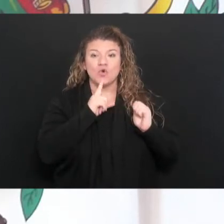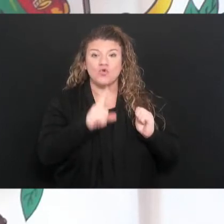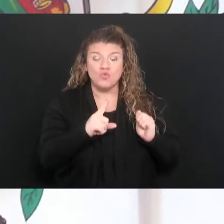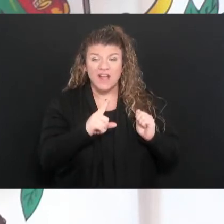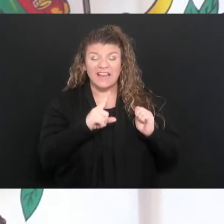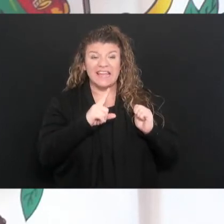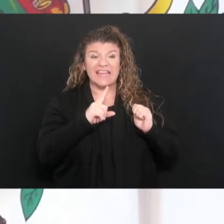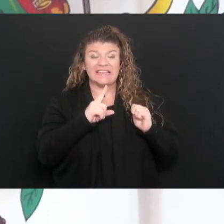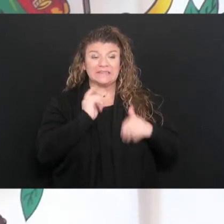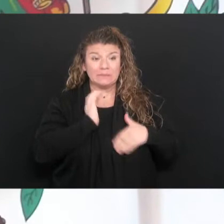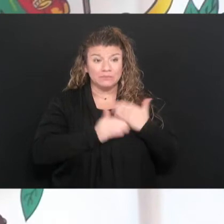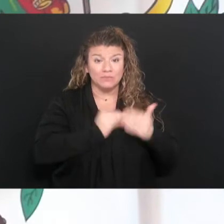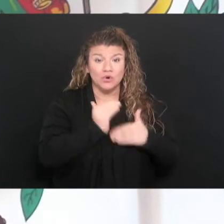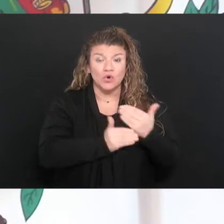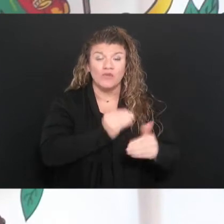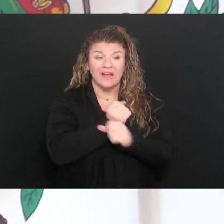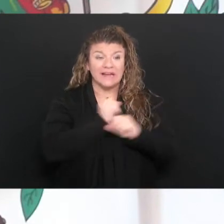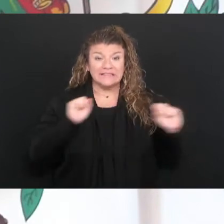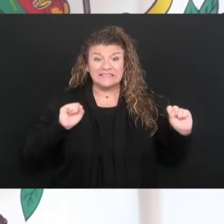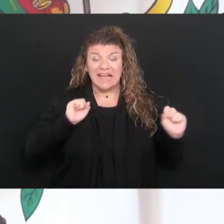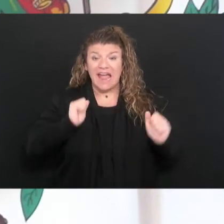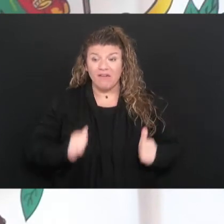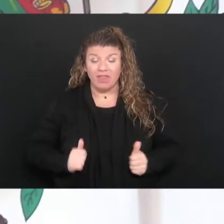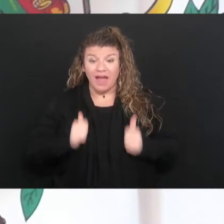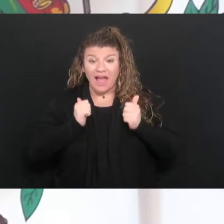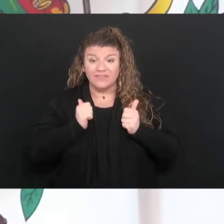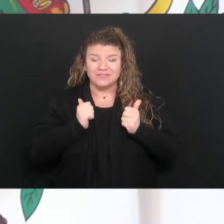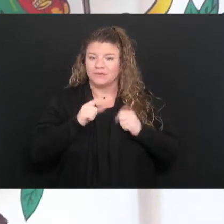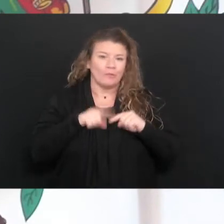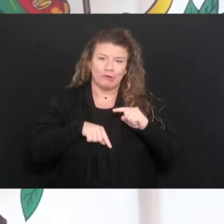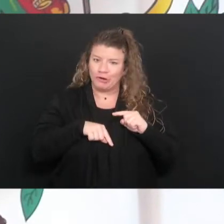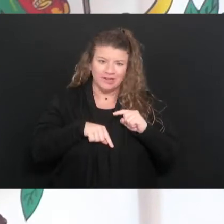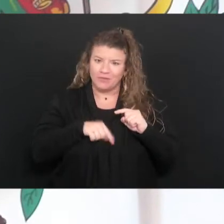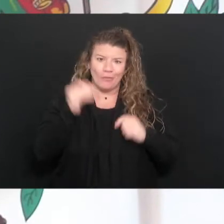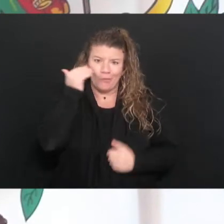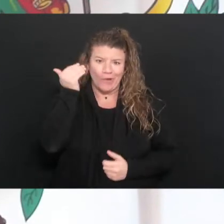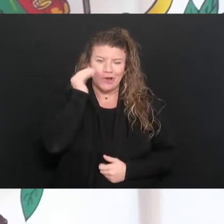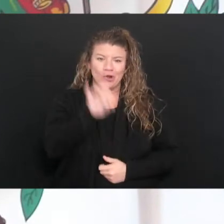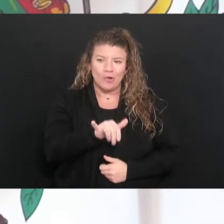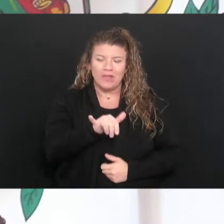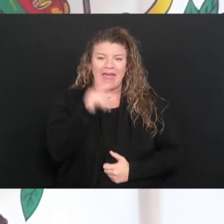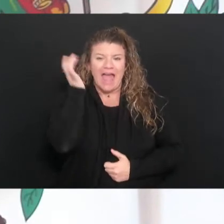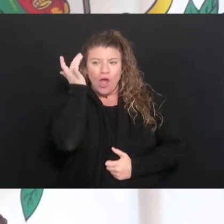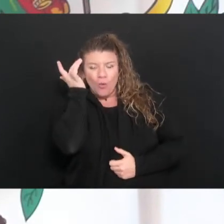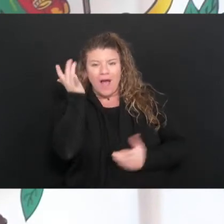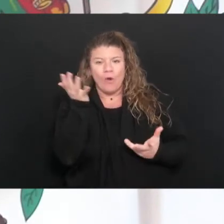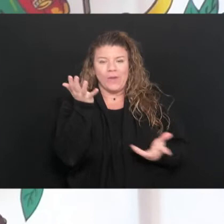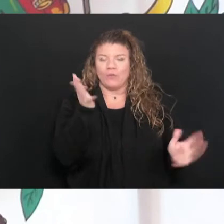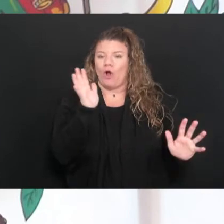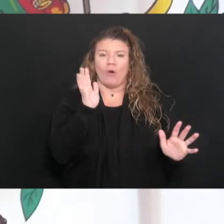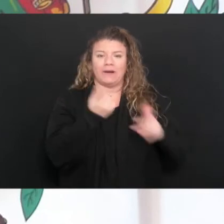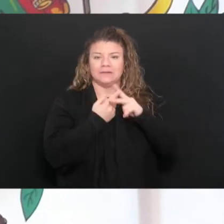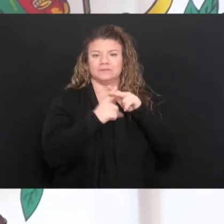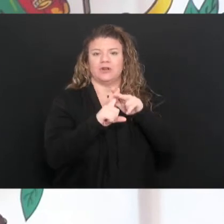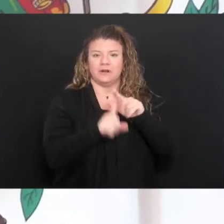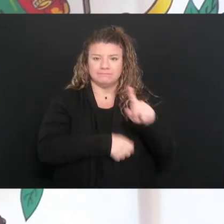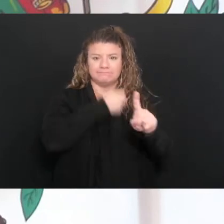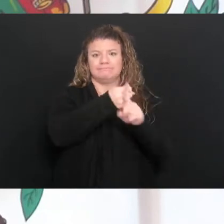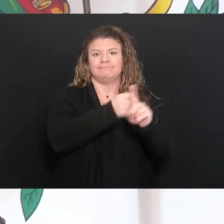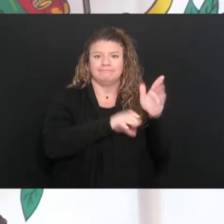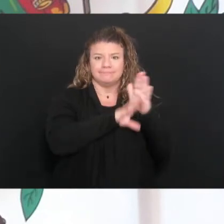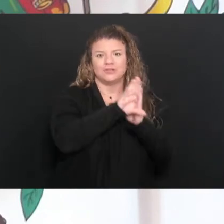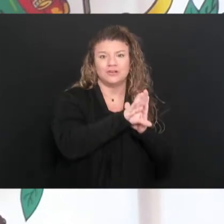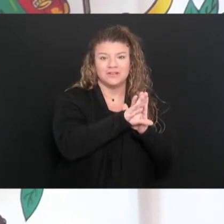a whole lot in saving people's lives, so because we were already in a spin cycle.